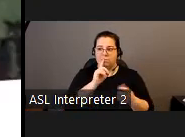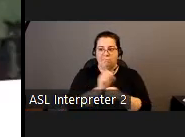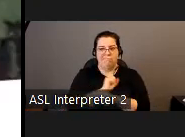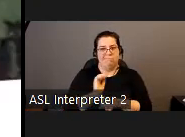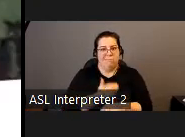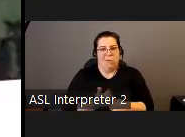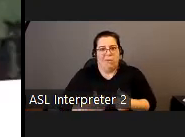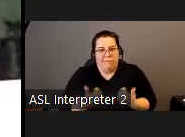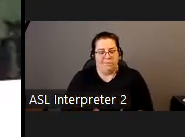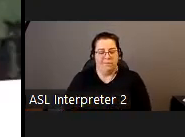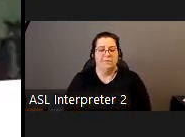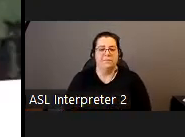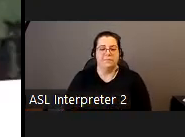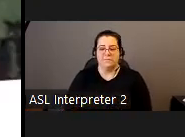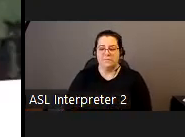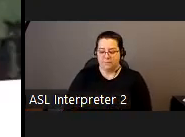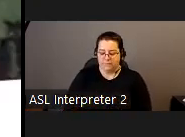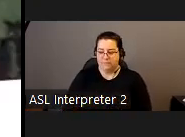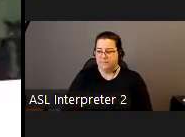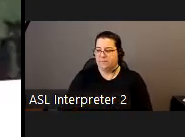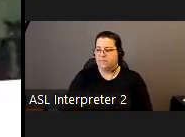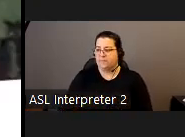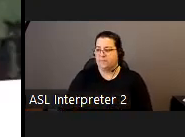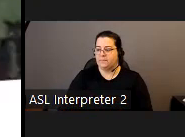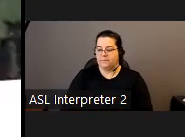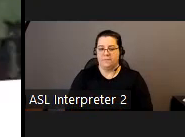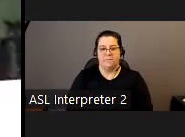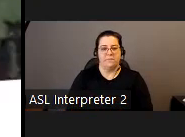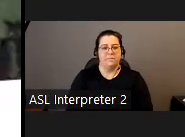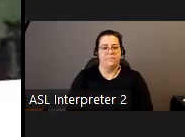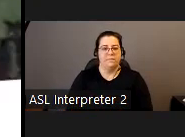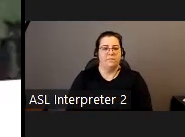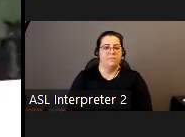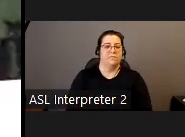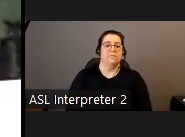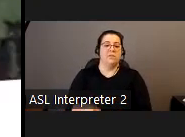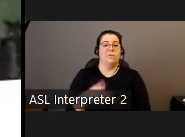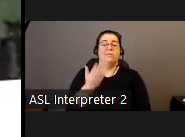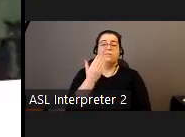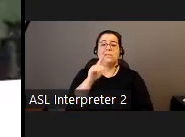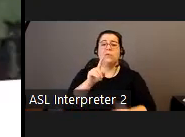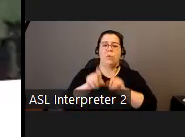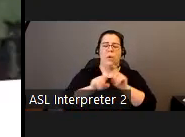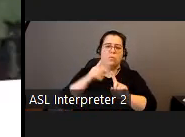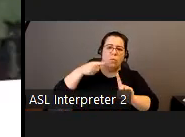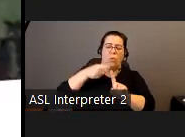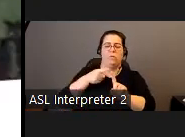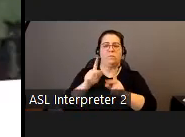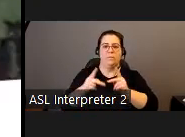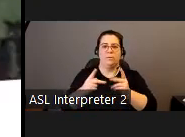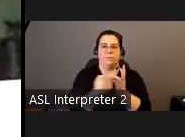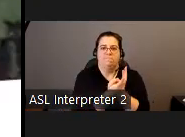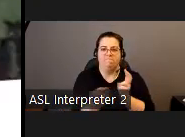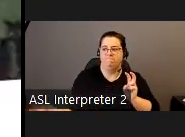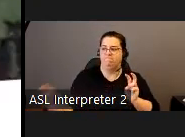for community discussion and, people coming together to figure out, what